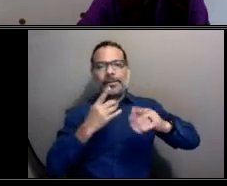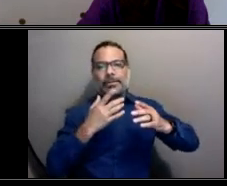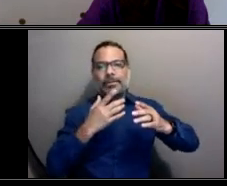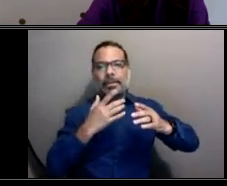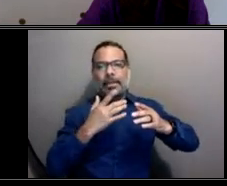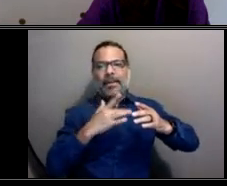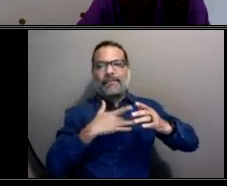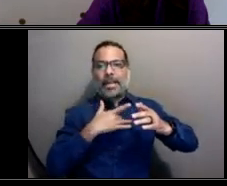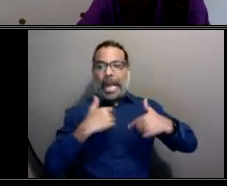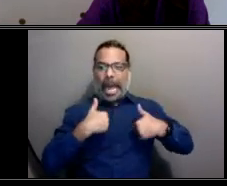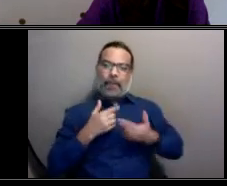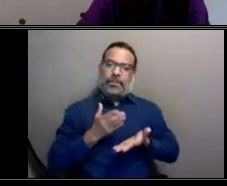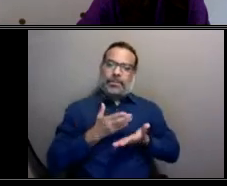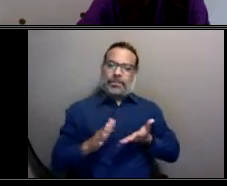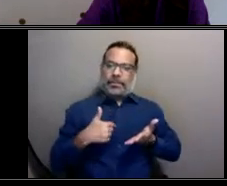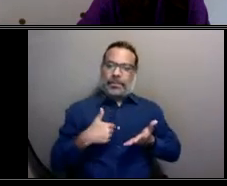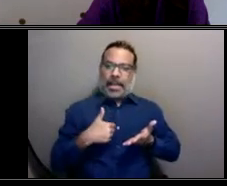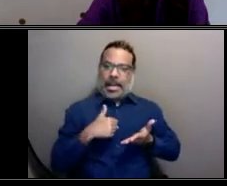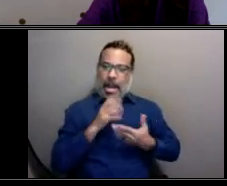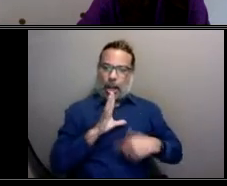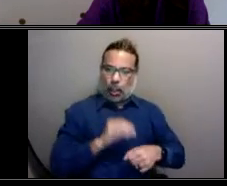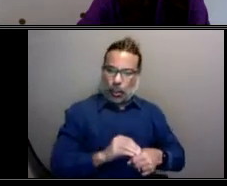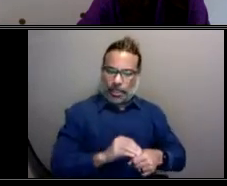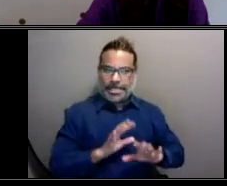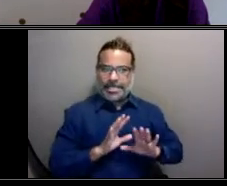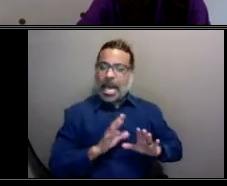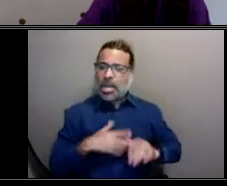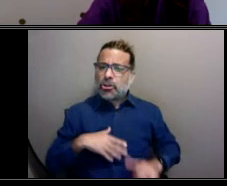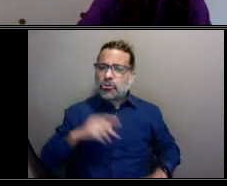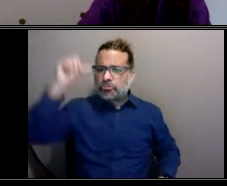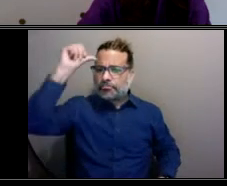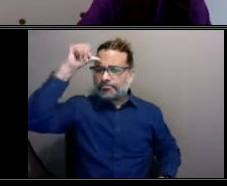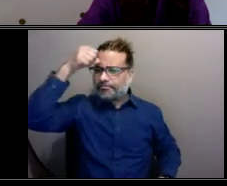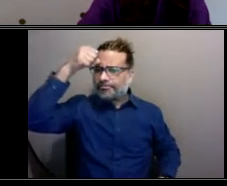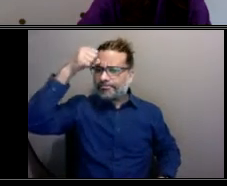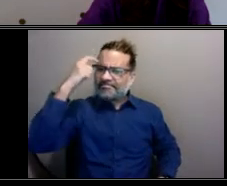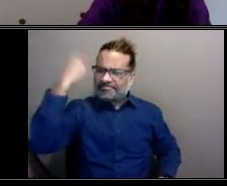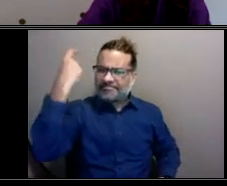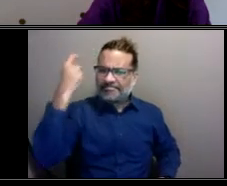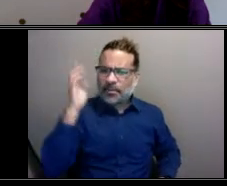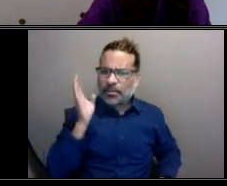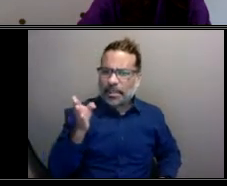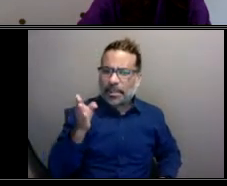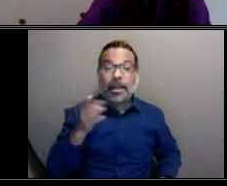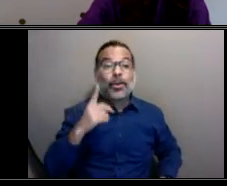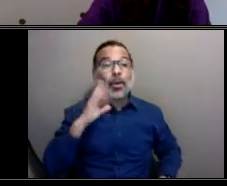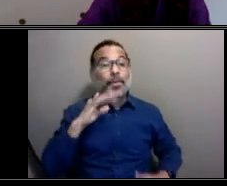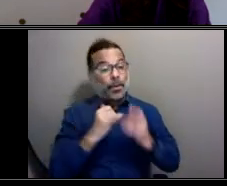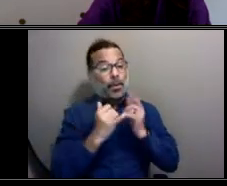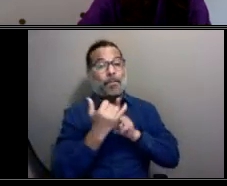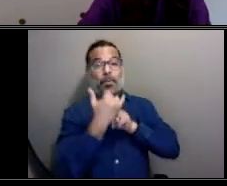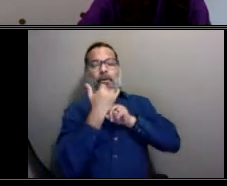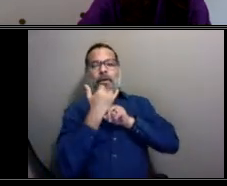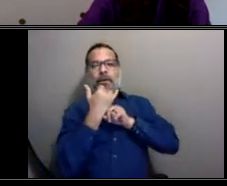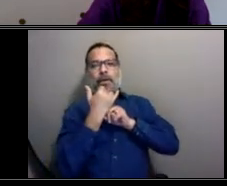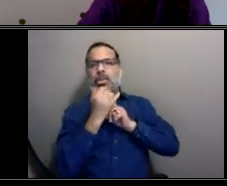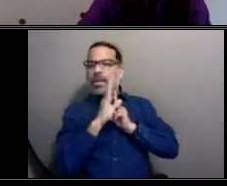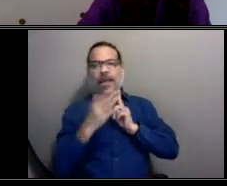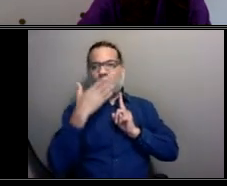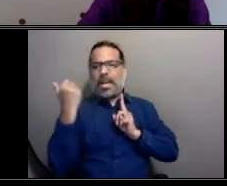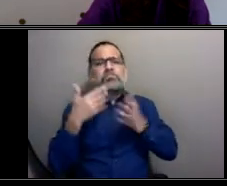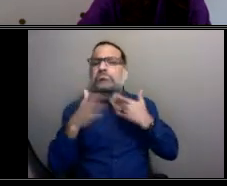not included. That's something you remember. Right. And, as they say, when you're bullied as a kid, that's a feeling you never forget. No matter